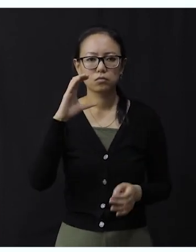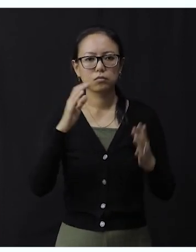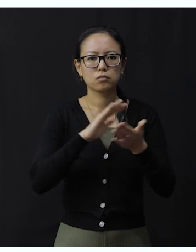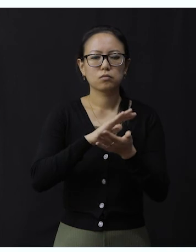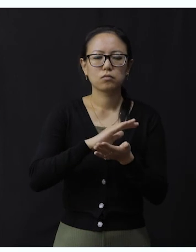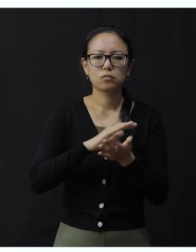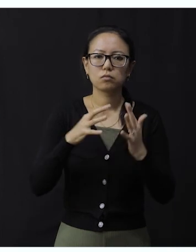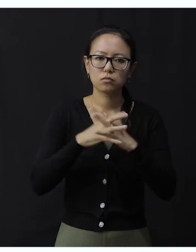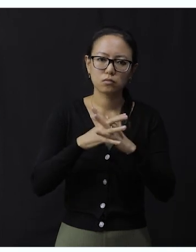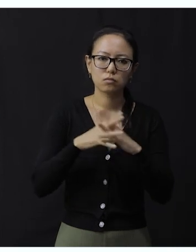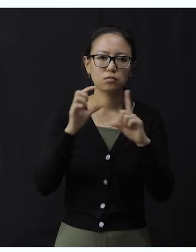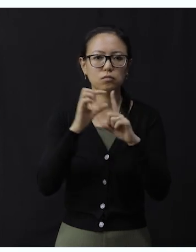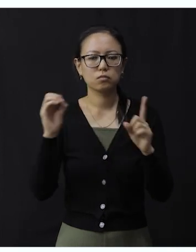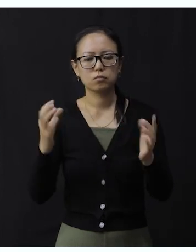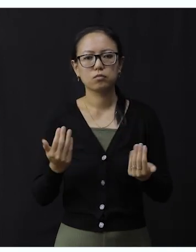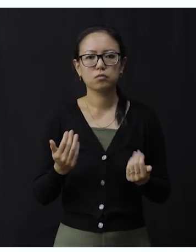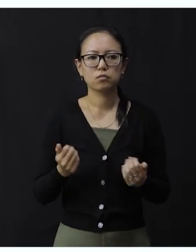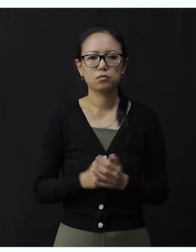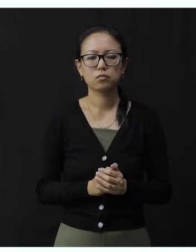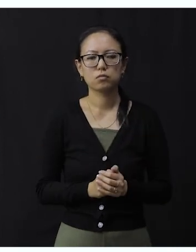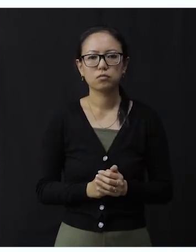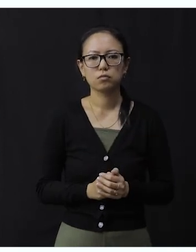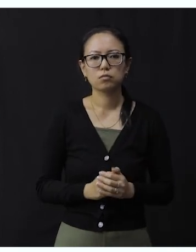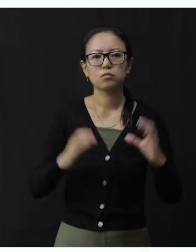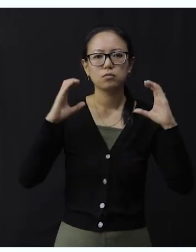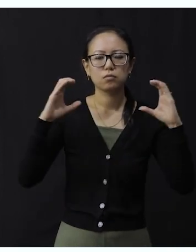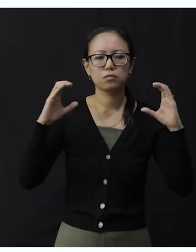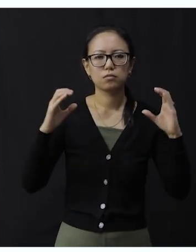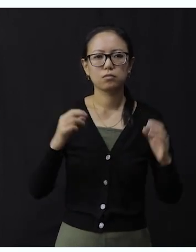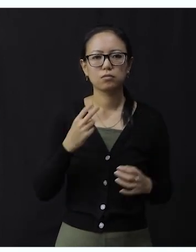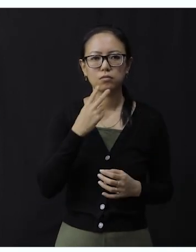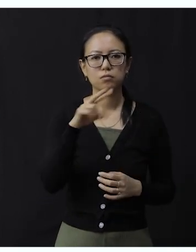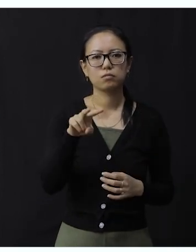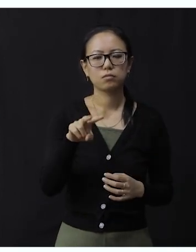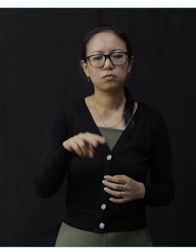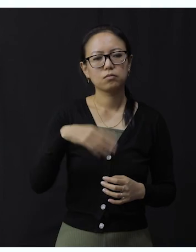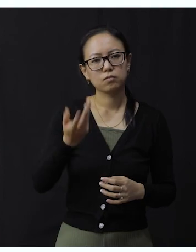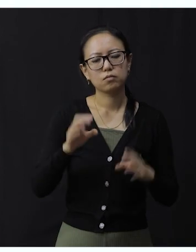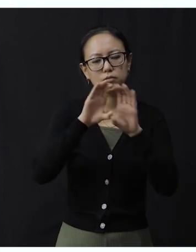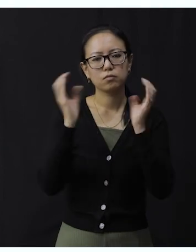in your textbook. Thank you for tuning in. Stay safe and see you on the next class.